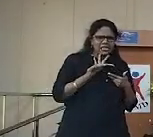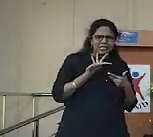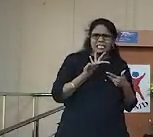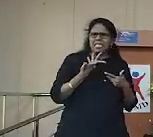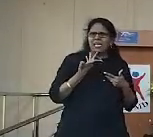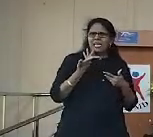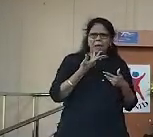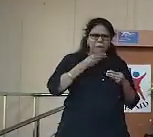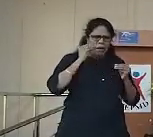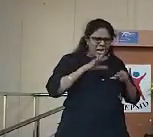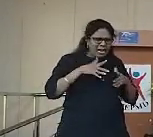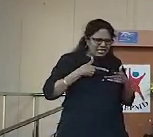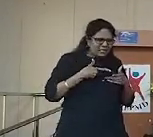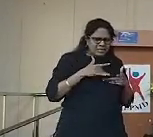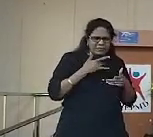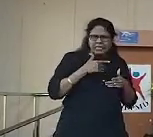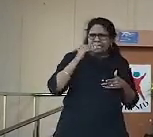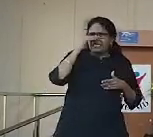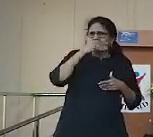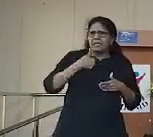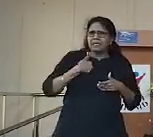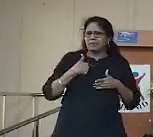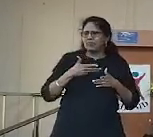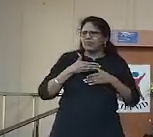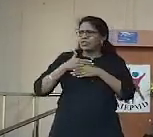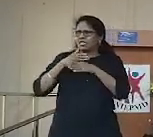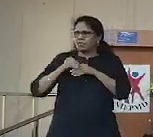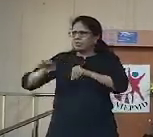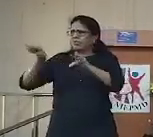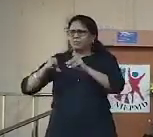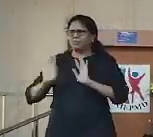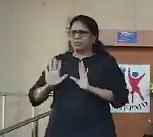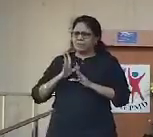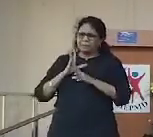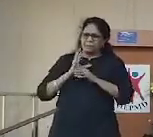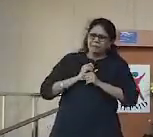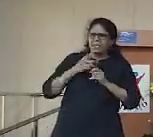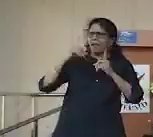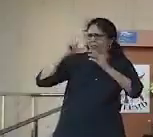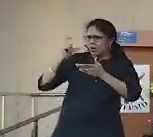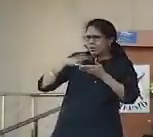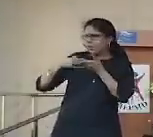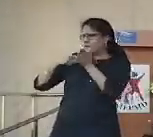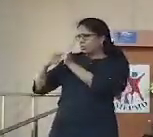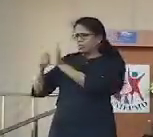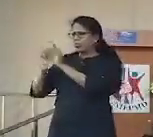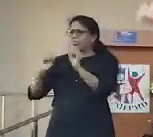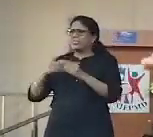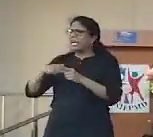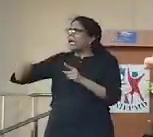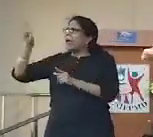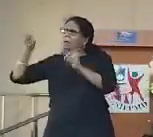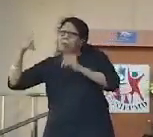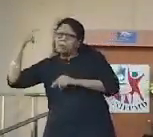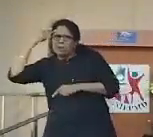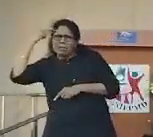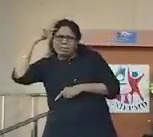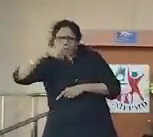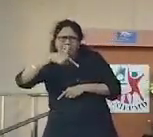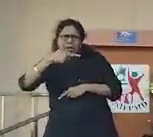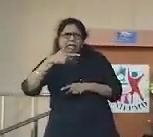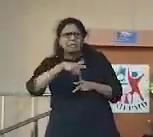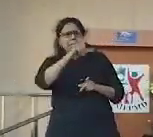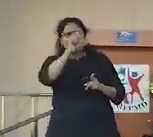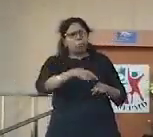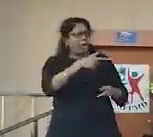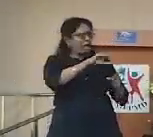others, because thinking that what people will think, or people will think that something is happening in the family and this fellow is posting